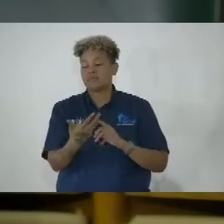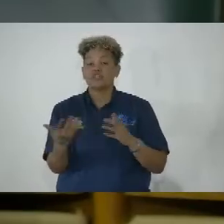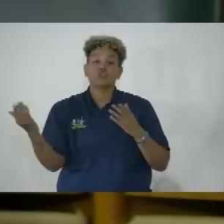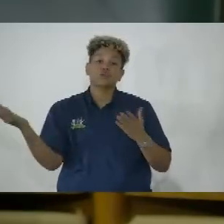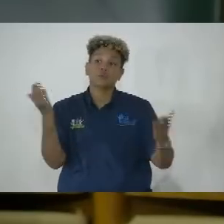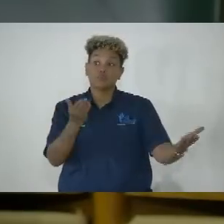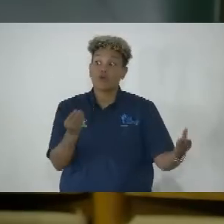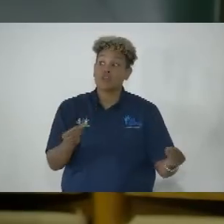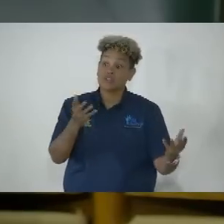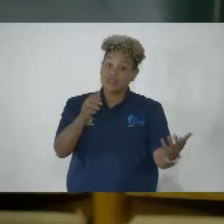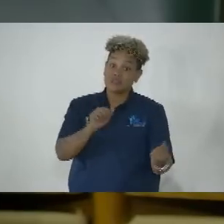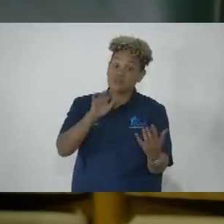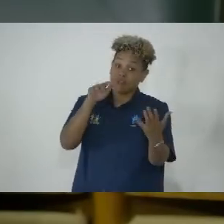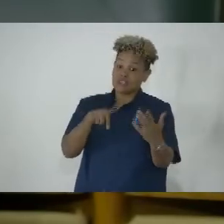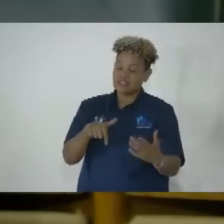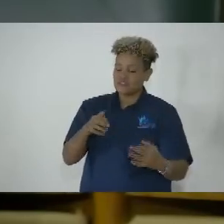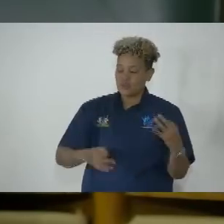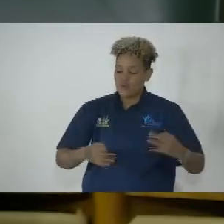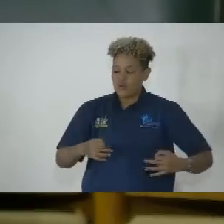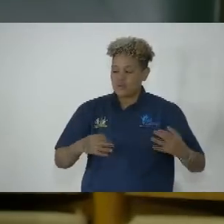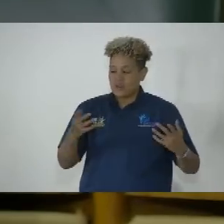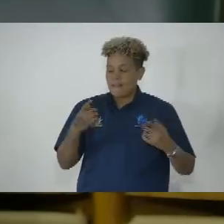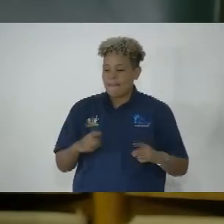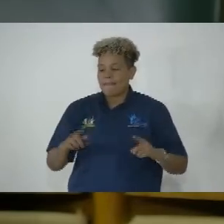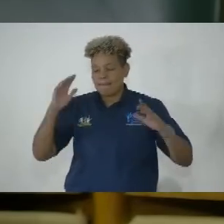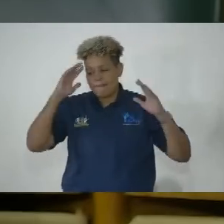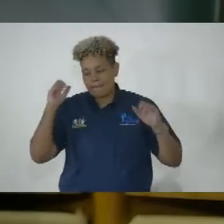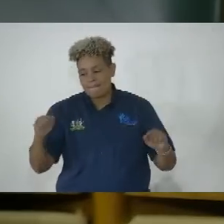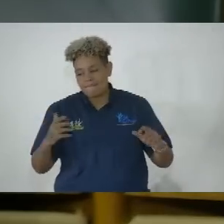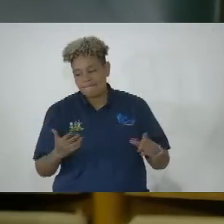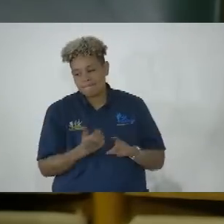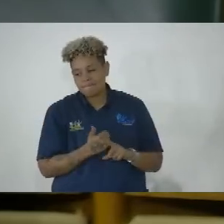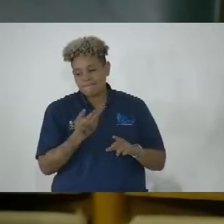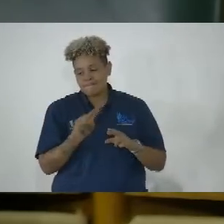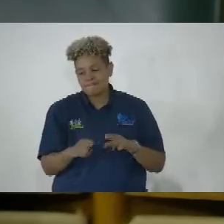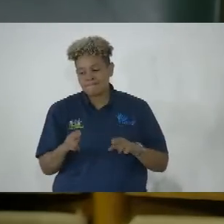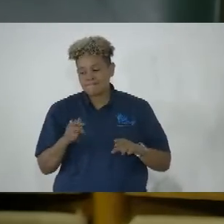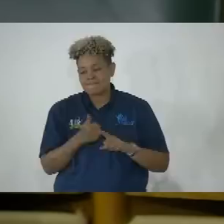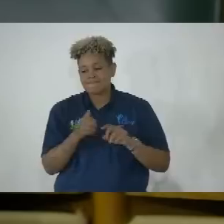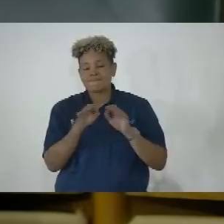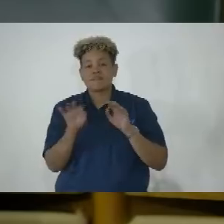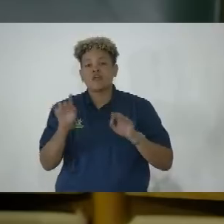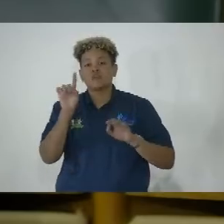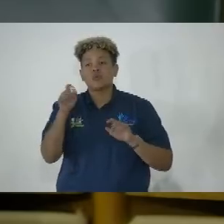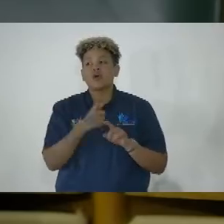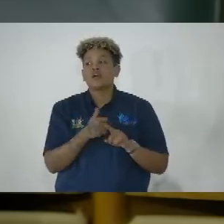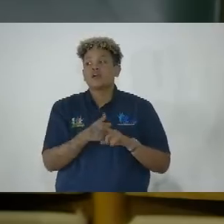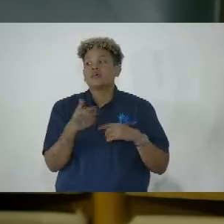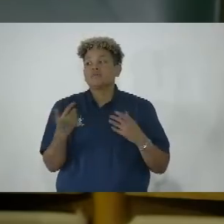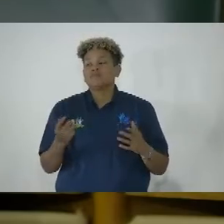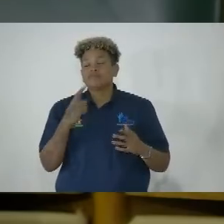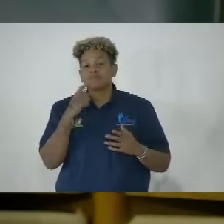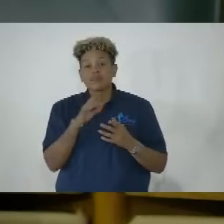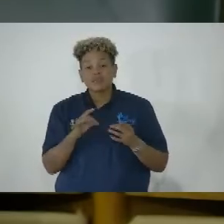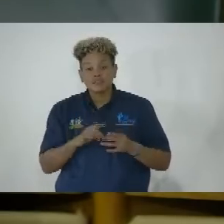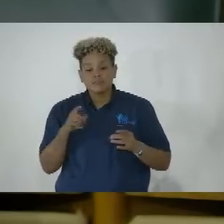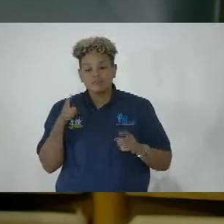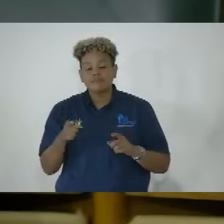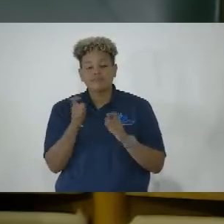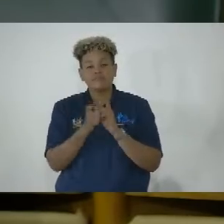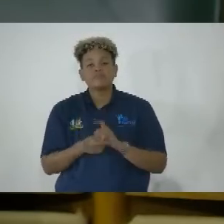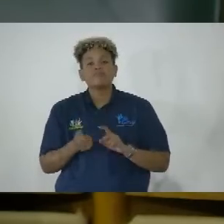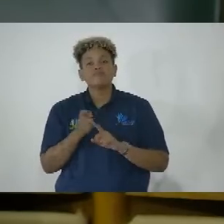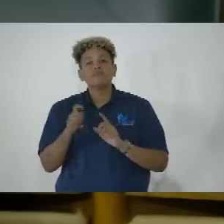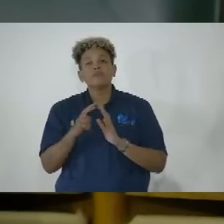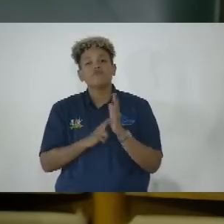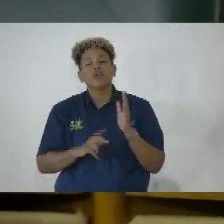brought before this chamber. Mr. President, so briefly, Clause 1 states that the amendments shall be